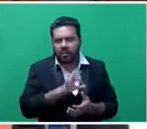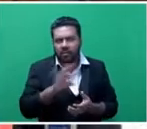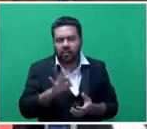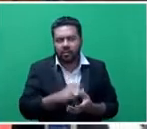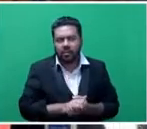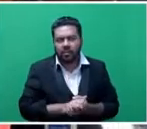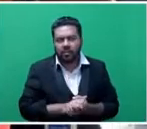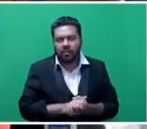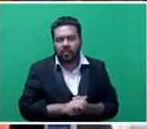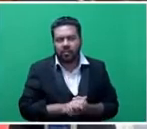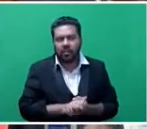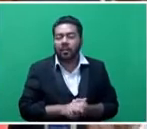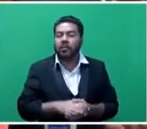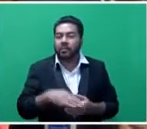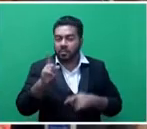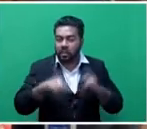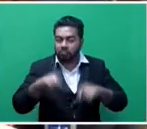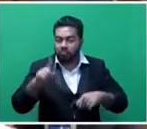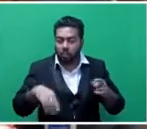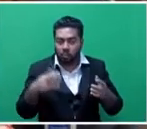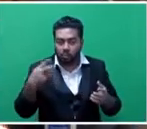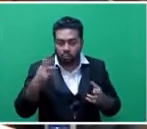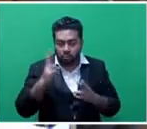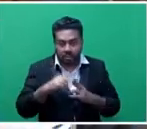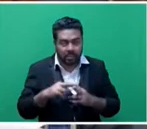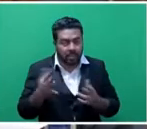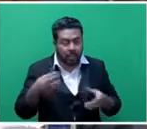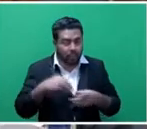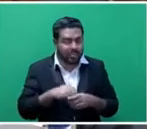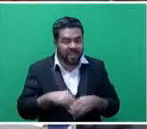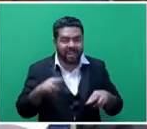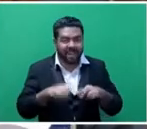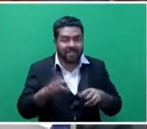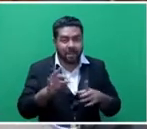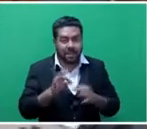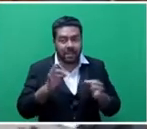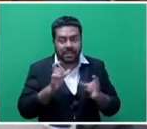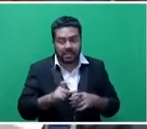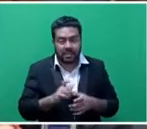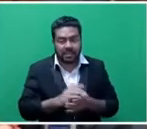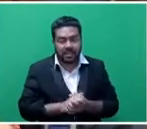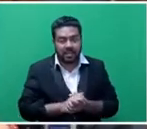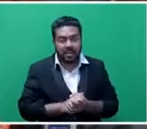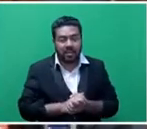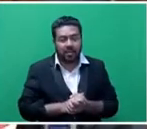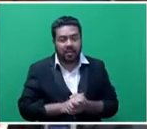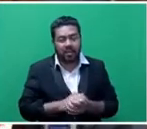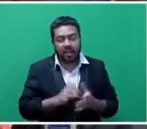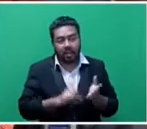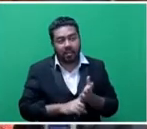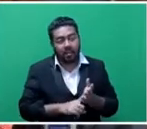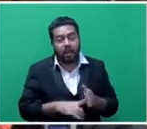pervasive. These 5 entities, Mr. Speaker, sir, include the Fiji Broadcasting Corporation Limited, FBCL, Post